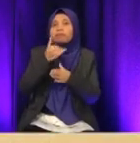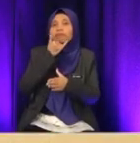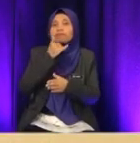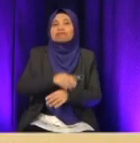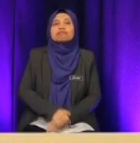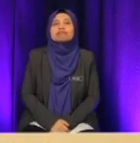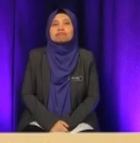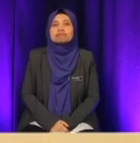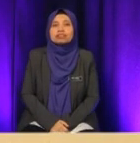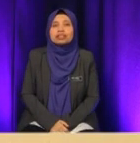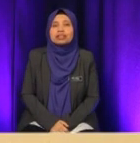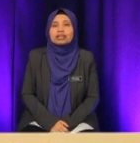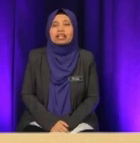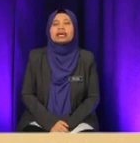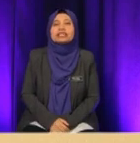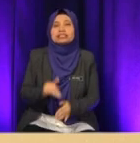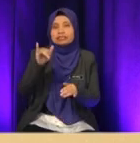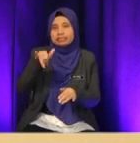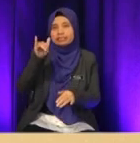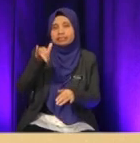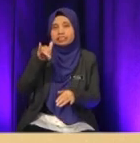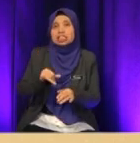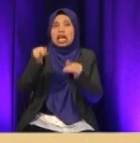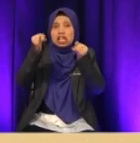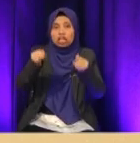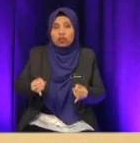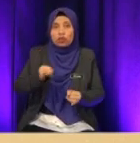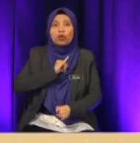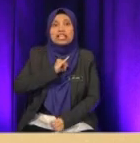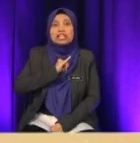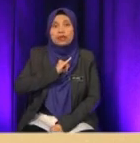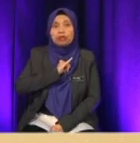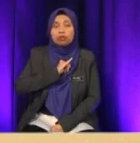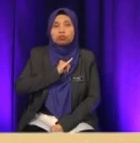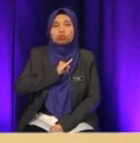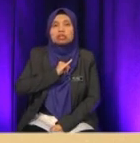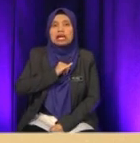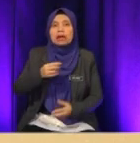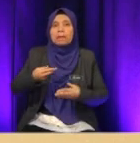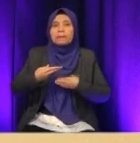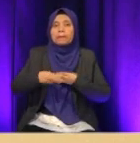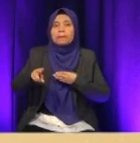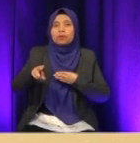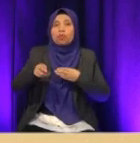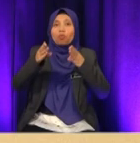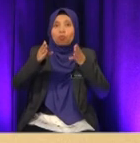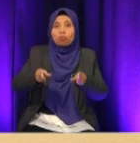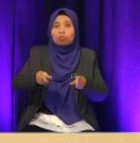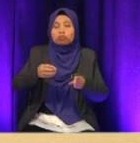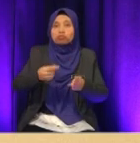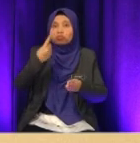Okay. So definitely for individuals. Well done. Okay. Why don't we go to the next one? Delivering a disabled person's